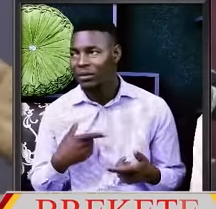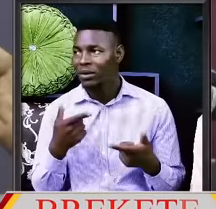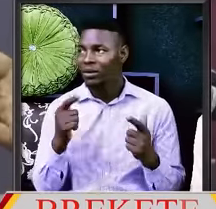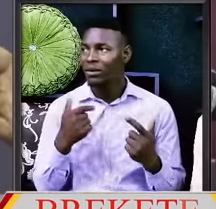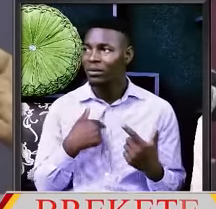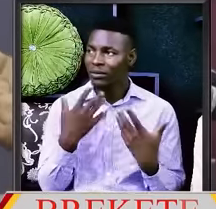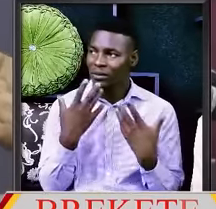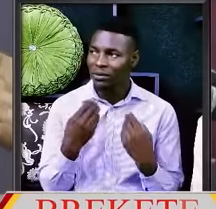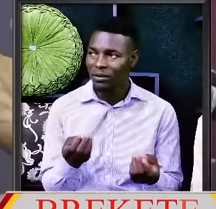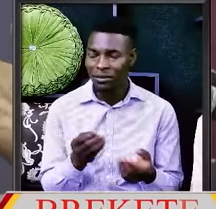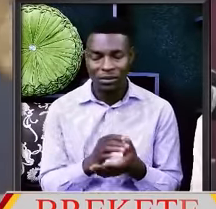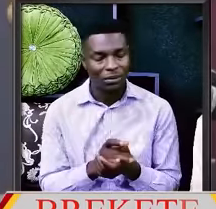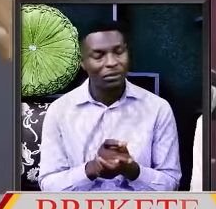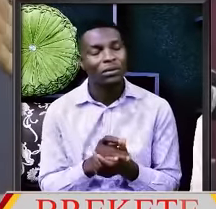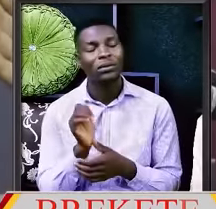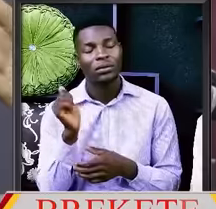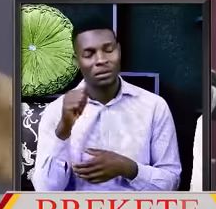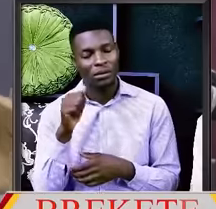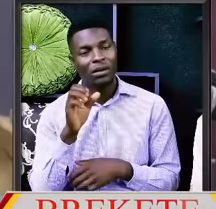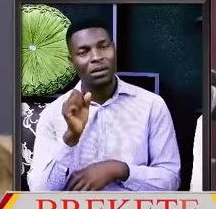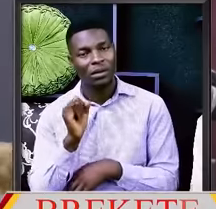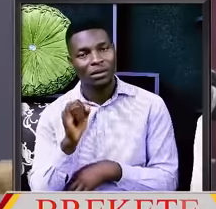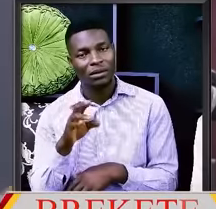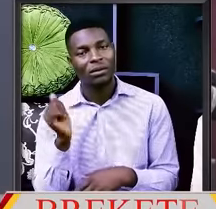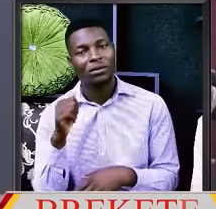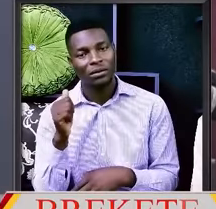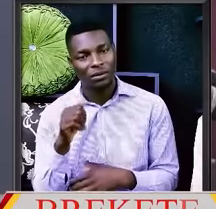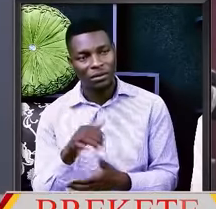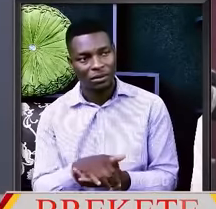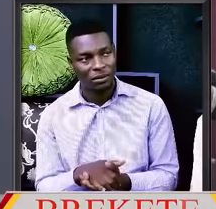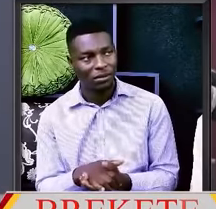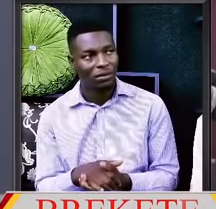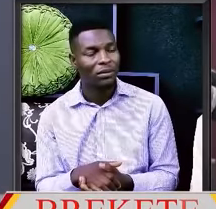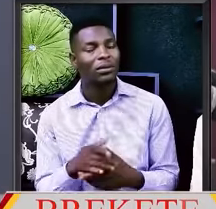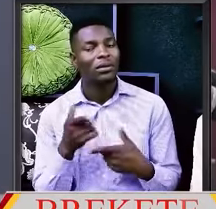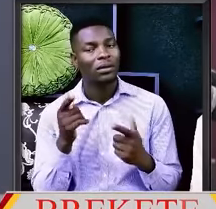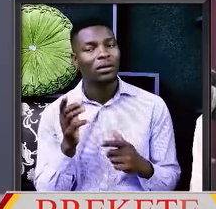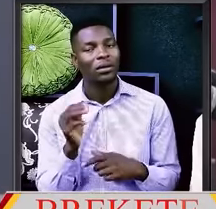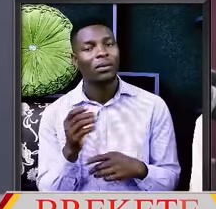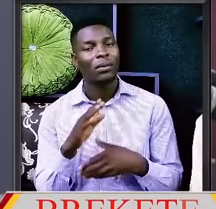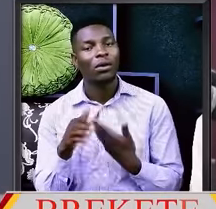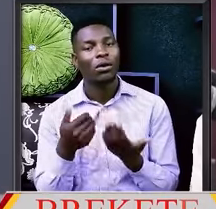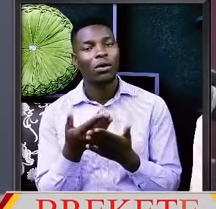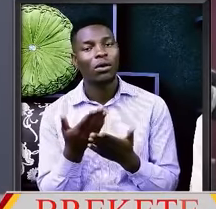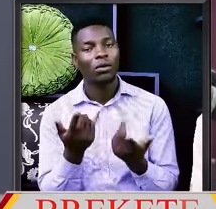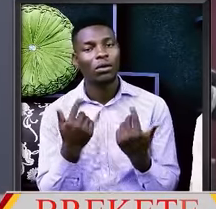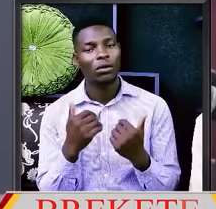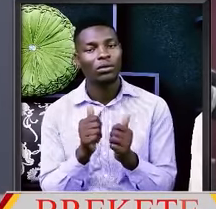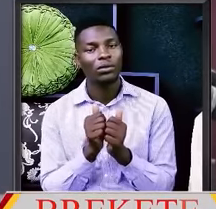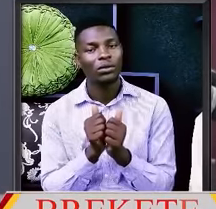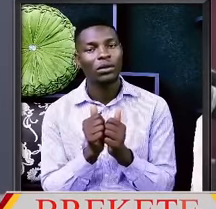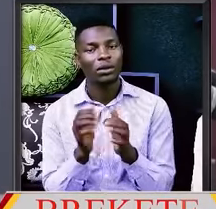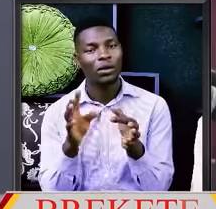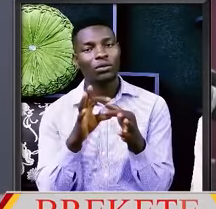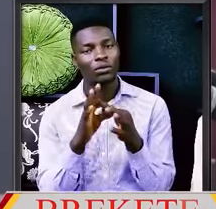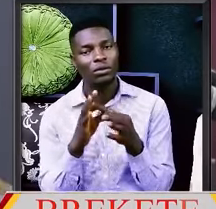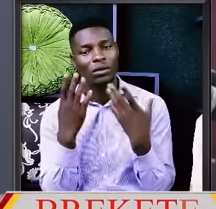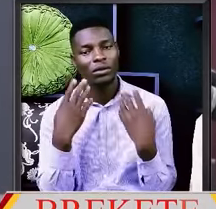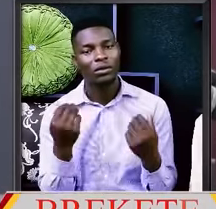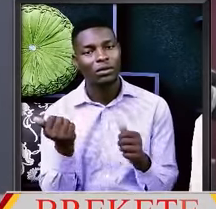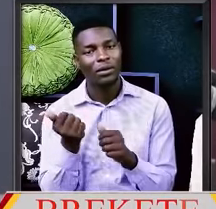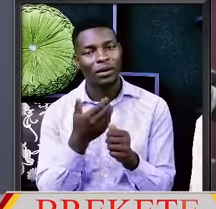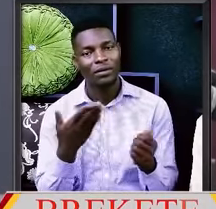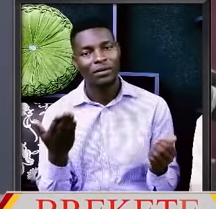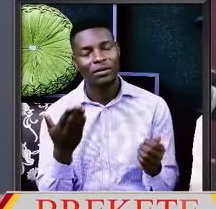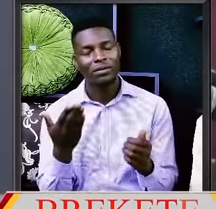make a settlement. Your bad yes, siblings, yes, they get problem with yes, Babatu. May they all come together, okay. Unite. May they settle everything with be